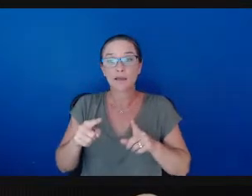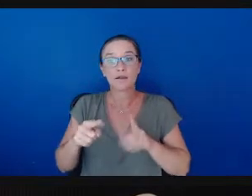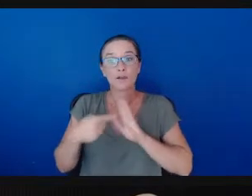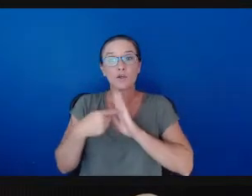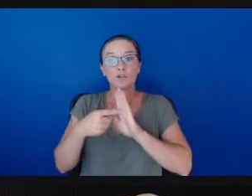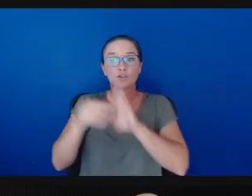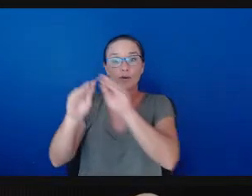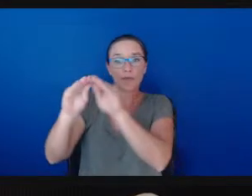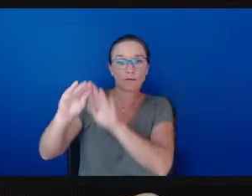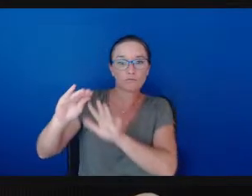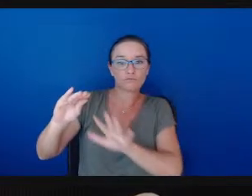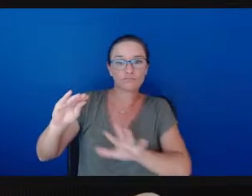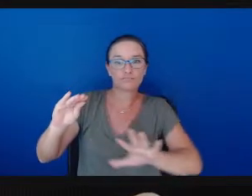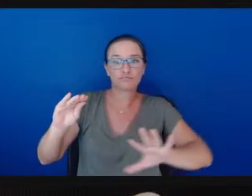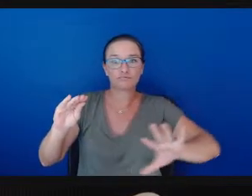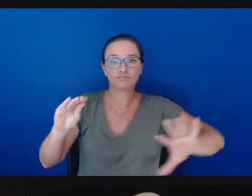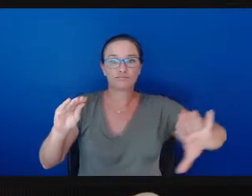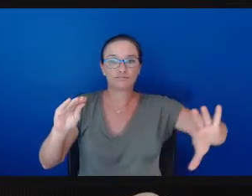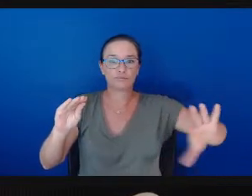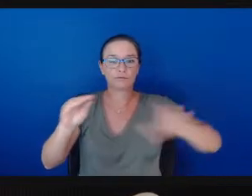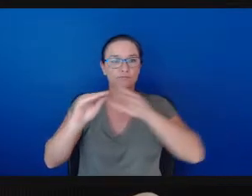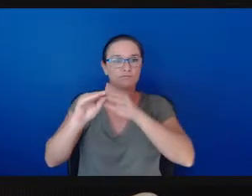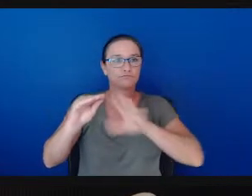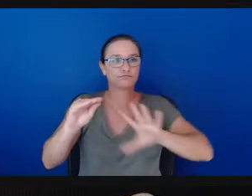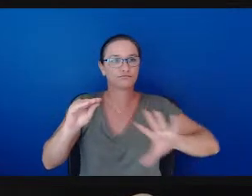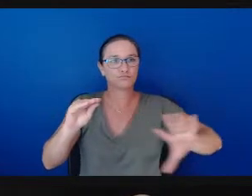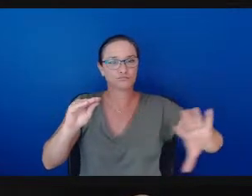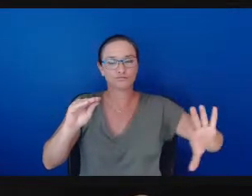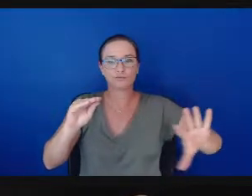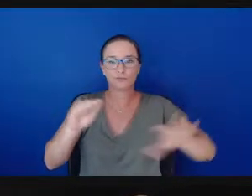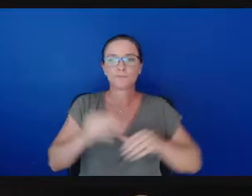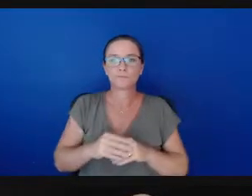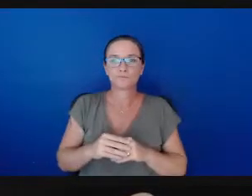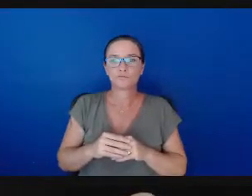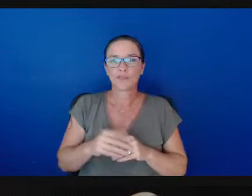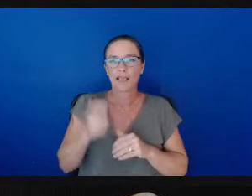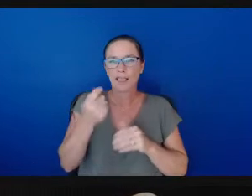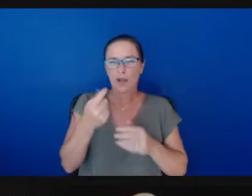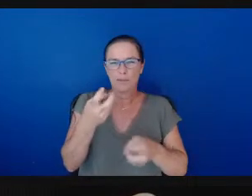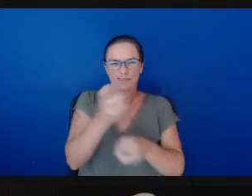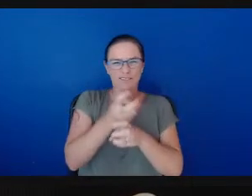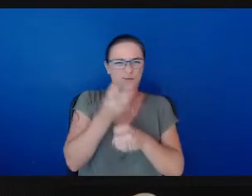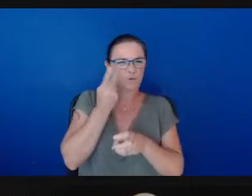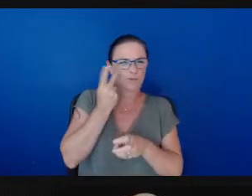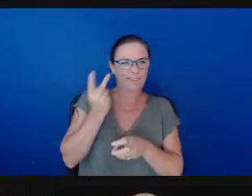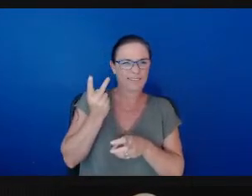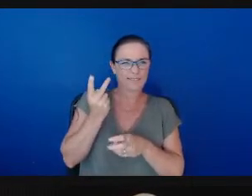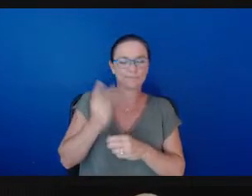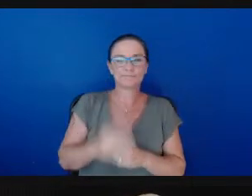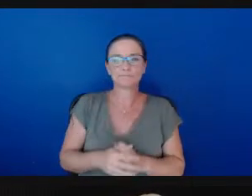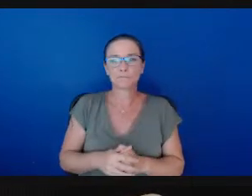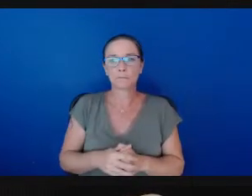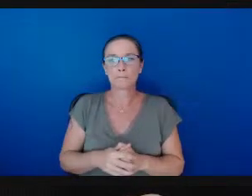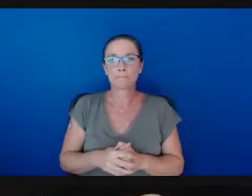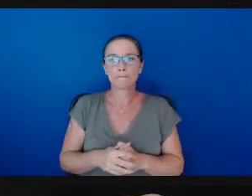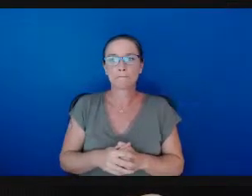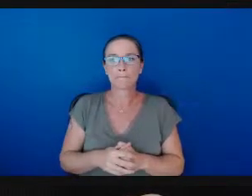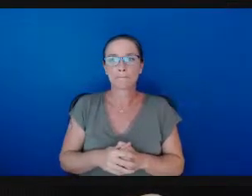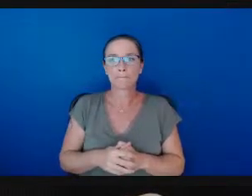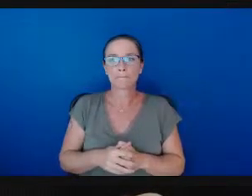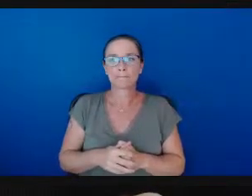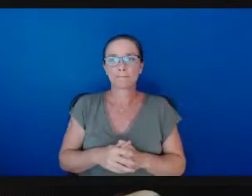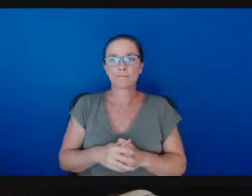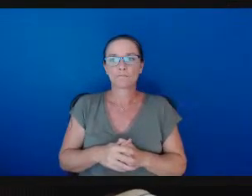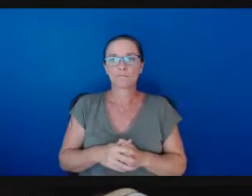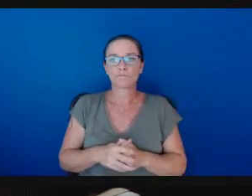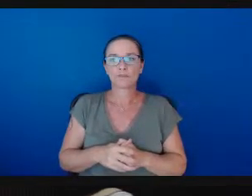is dispersing by this dark color coming off in this direction here. It might be a little hard to see. I'll zoom it in a little bit here. See, largely